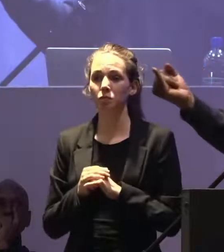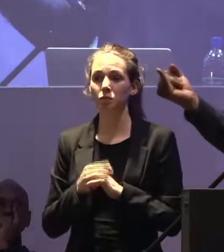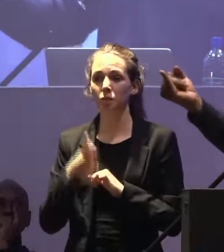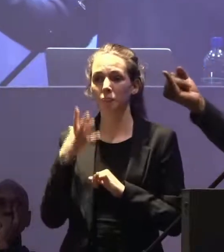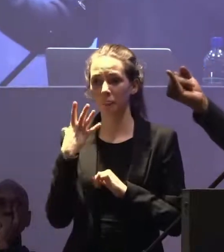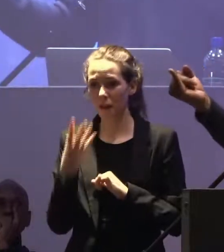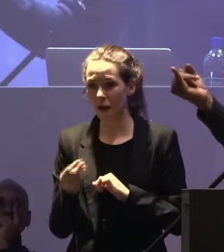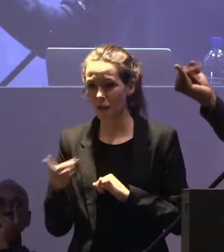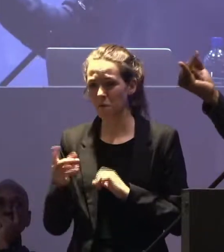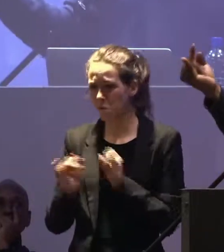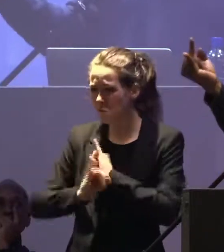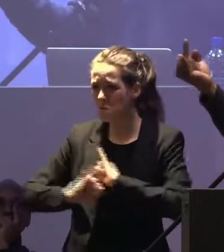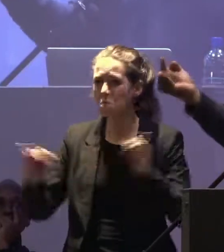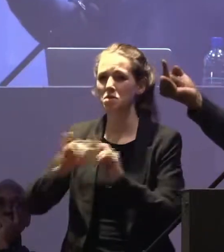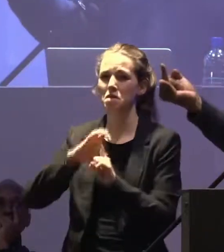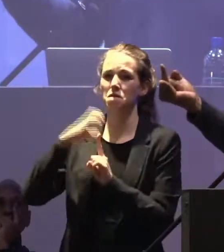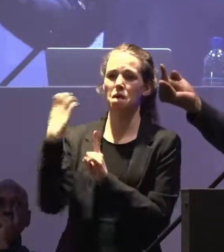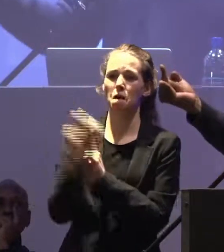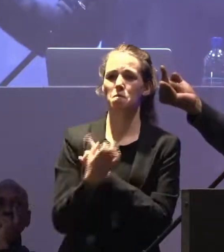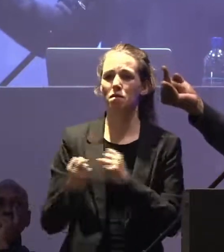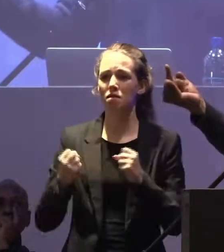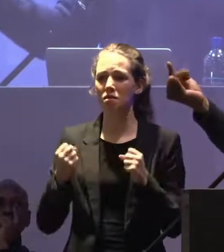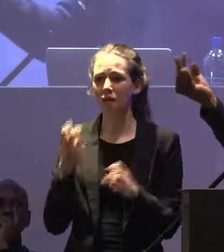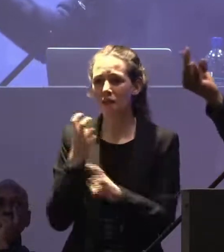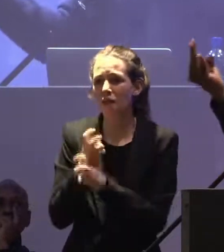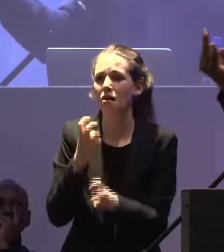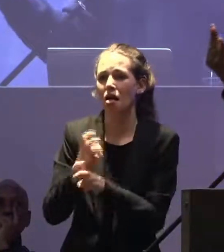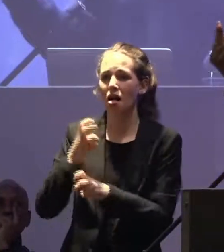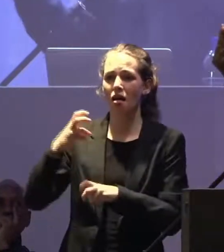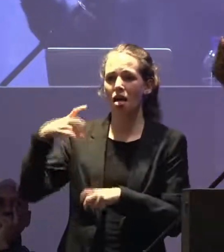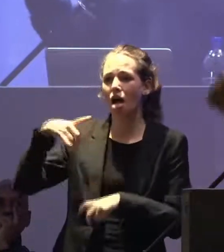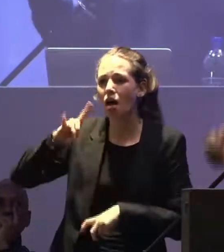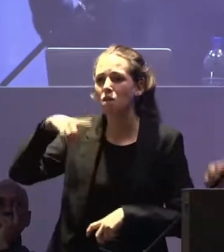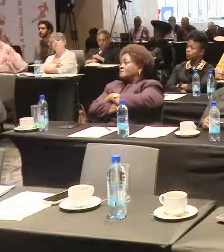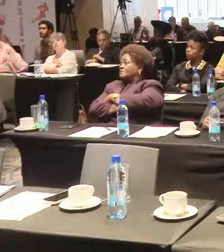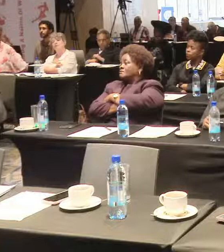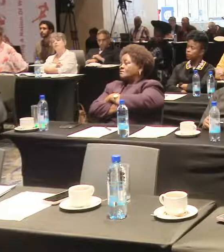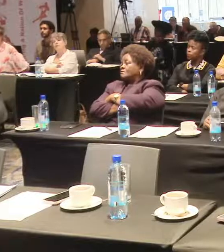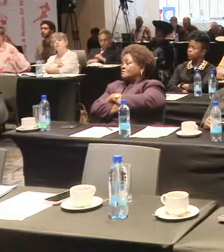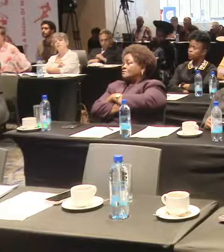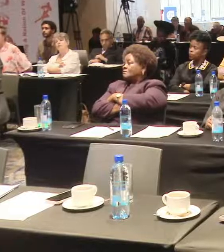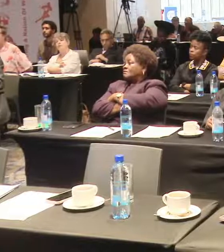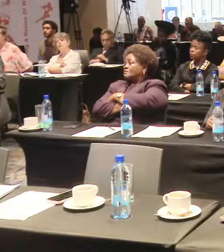hostile territory, hostile animals, and hunger.